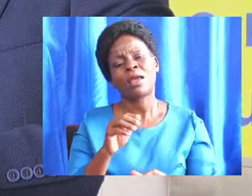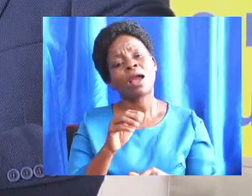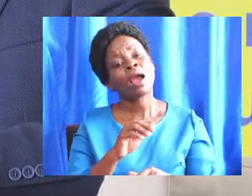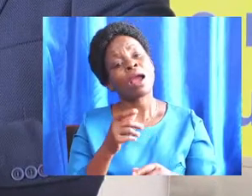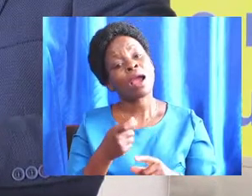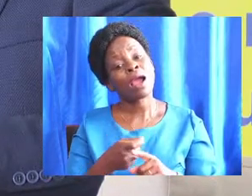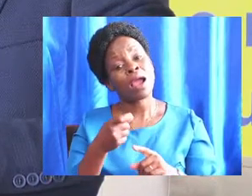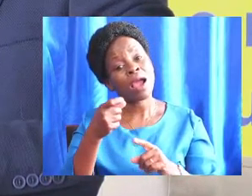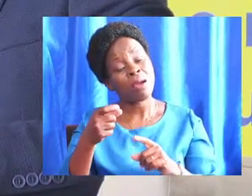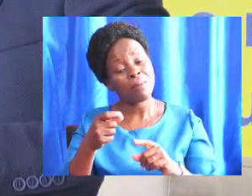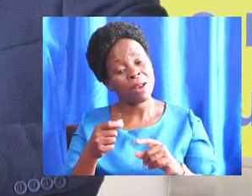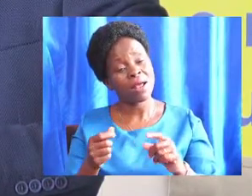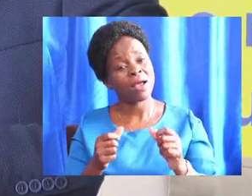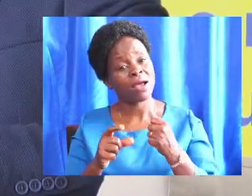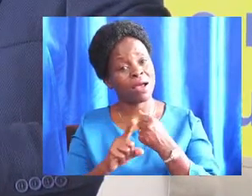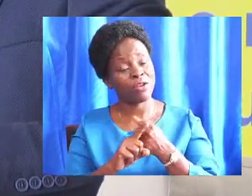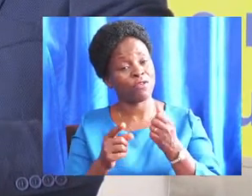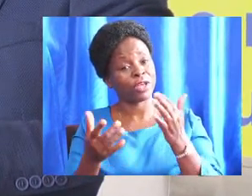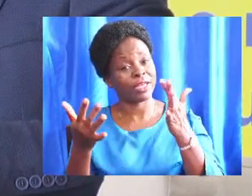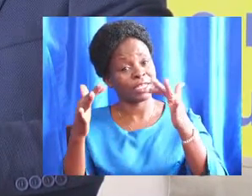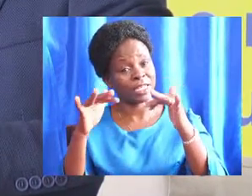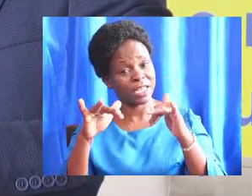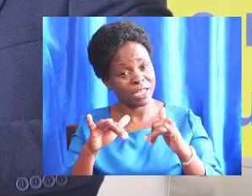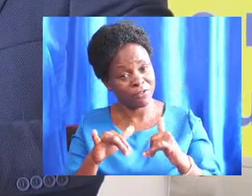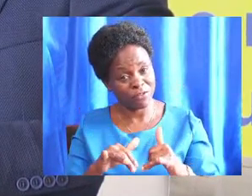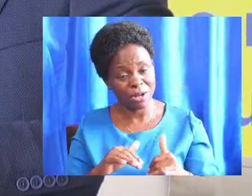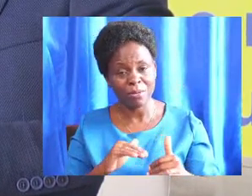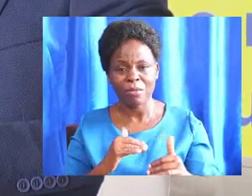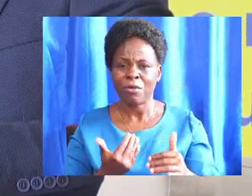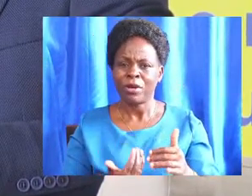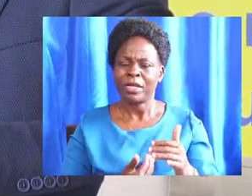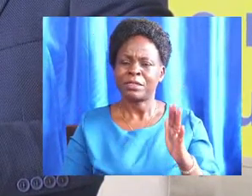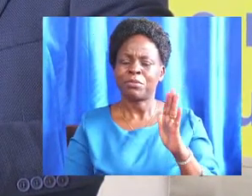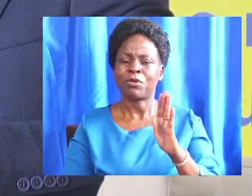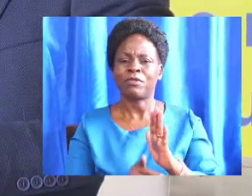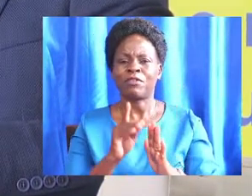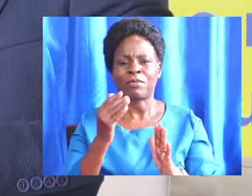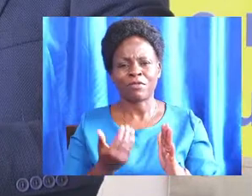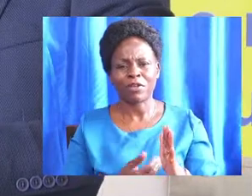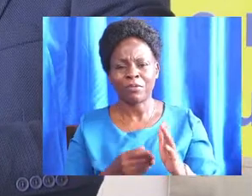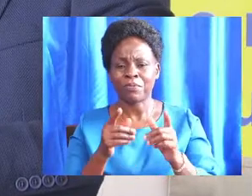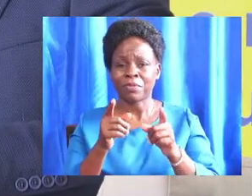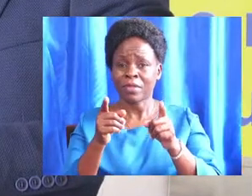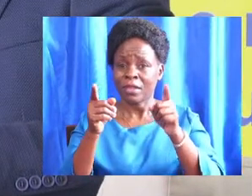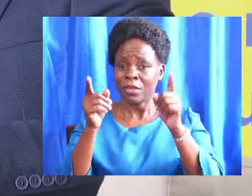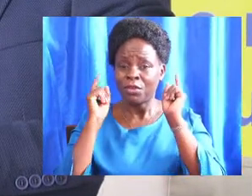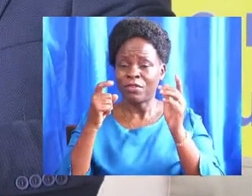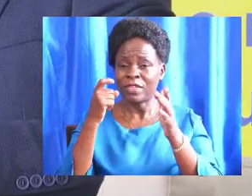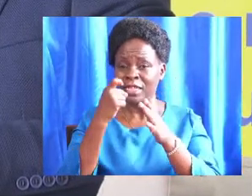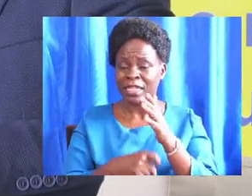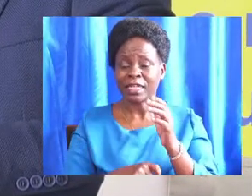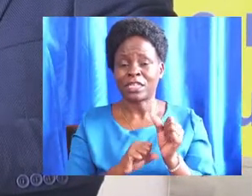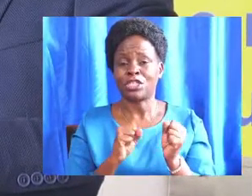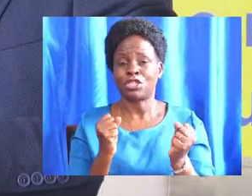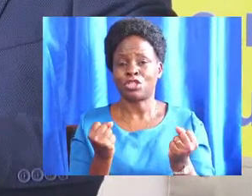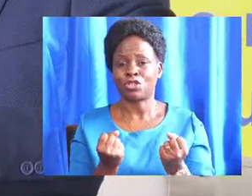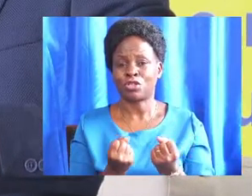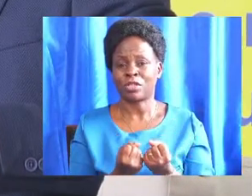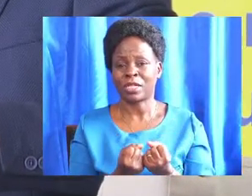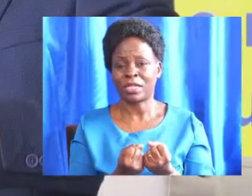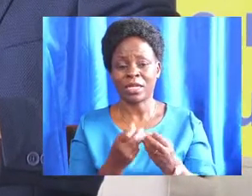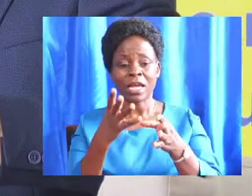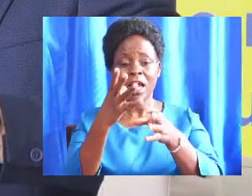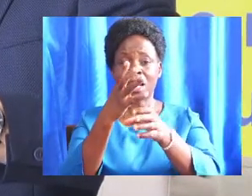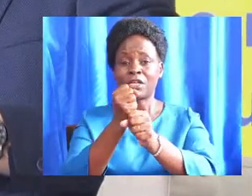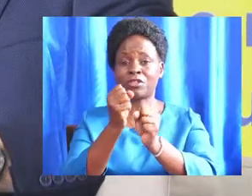Forum, SIATIN, Municipal Development Forum, University Tax Societies. These associations have